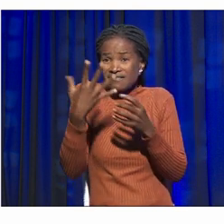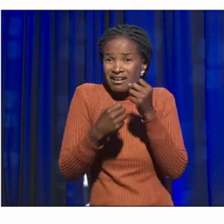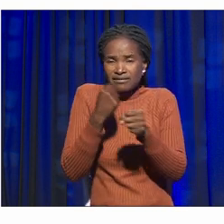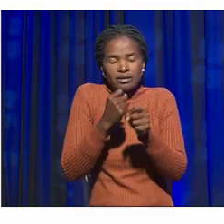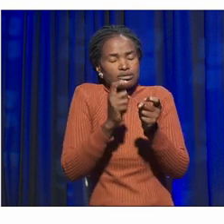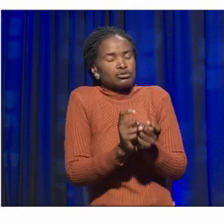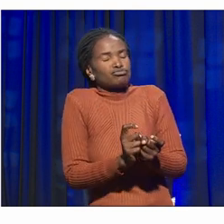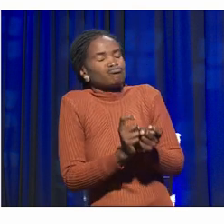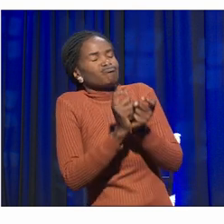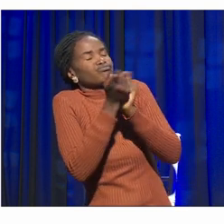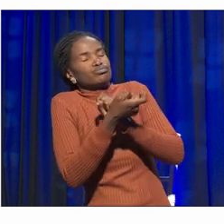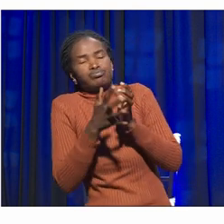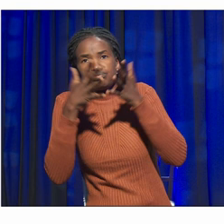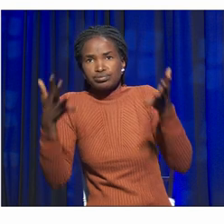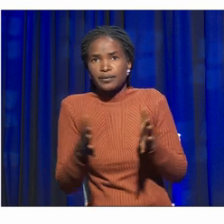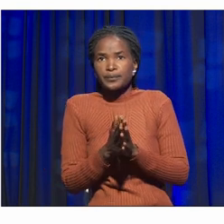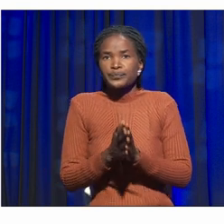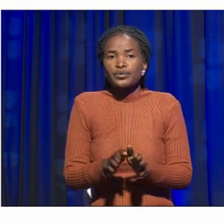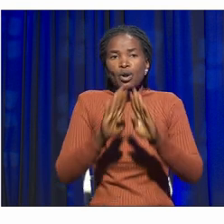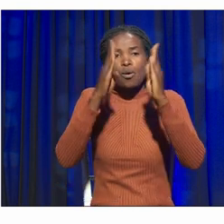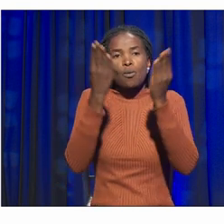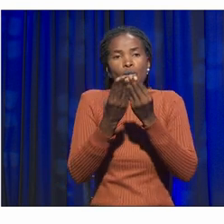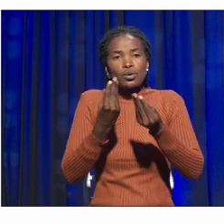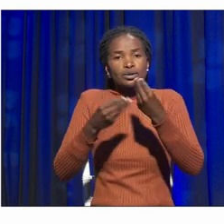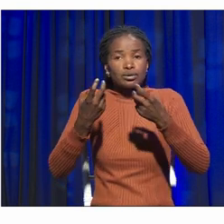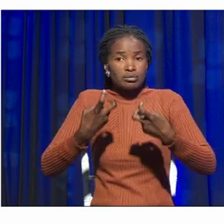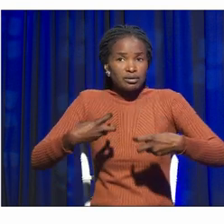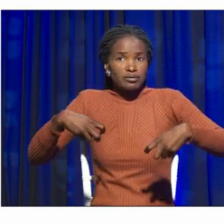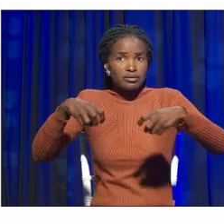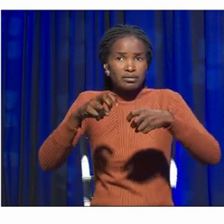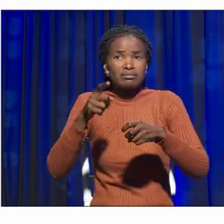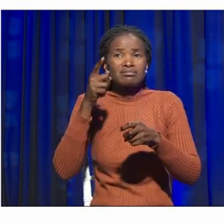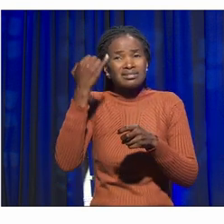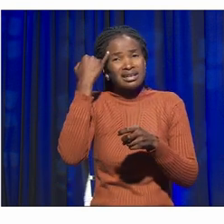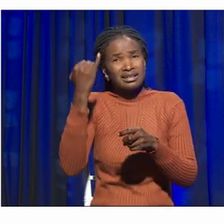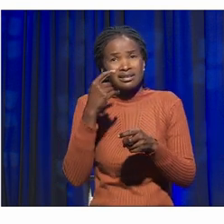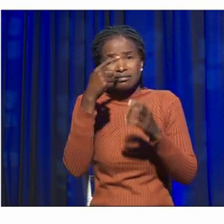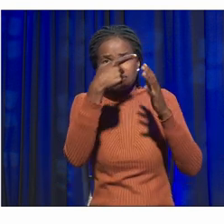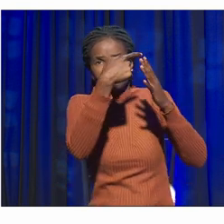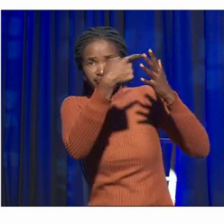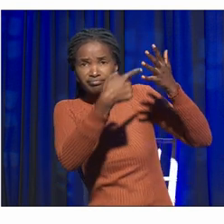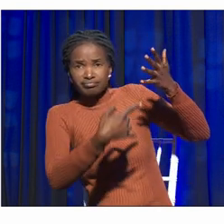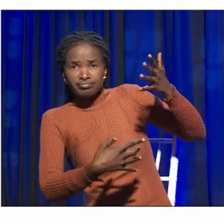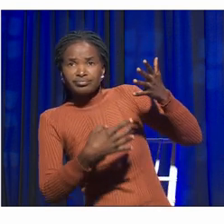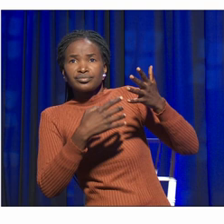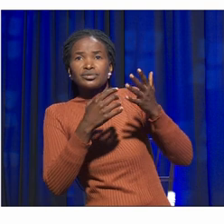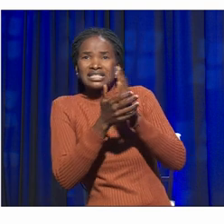There is, this is prompted by the World Economic Forum. So what the World Economic Forum did is